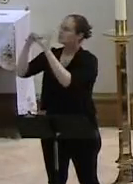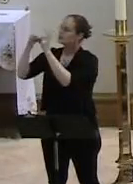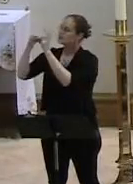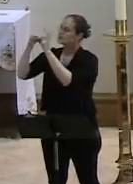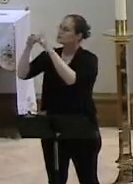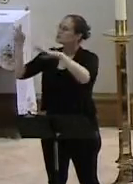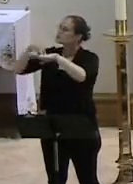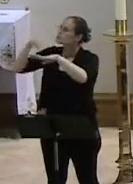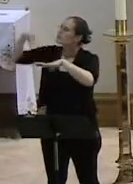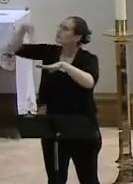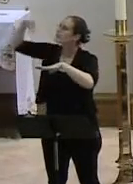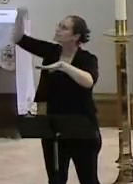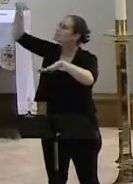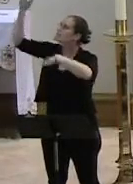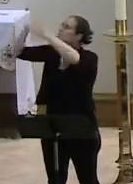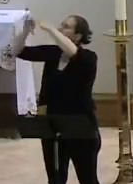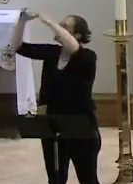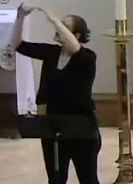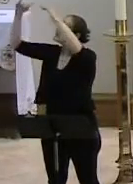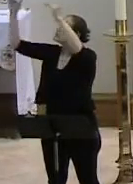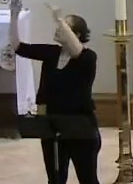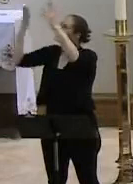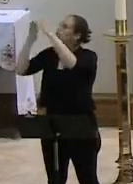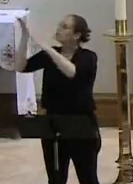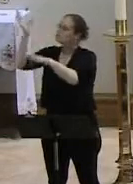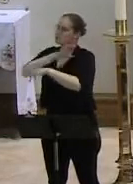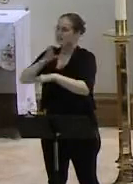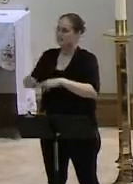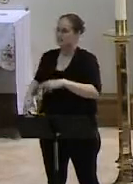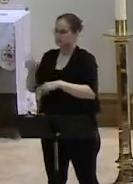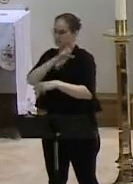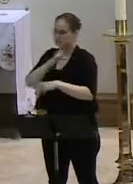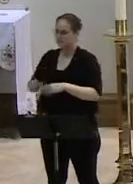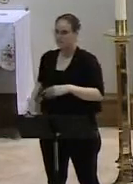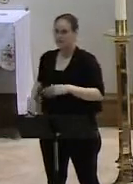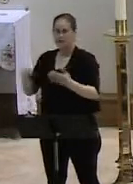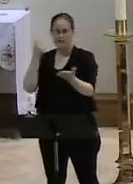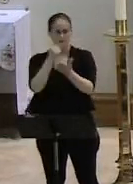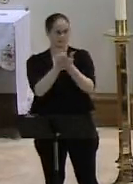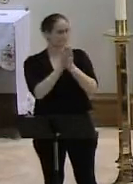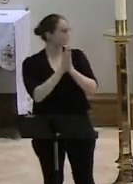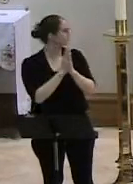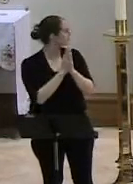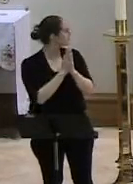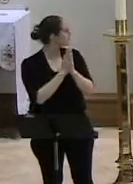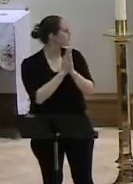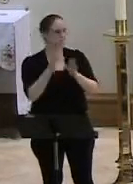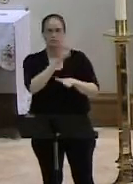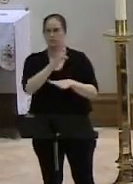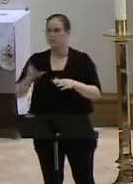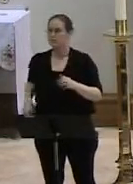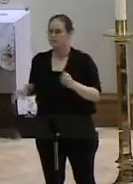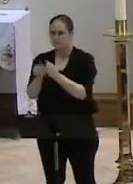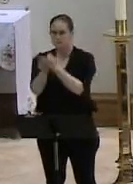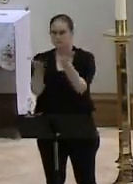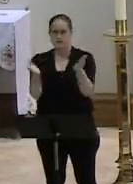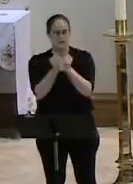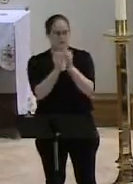rise up to heavenly realms through Christ our Lord. Amen. The Lord be with you.